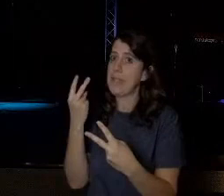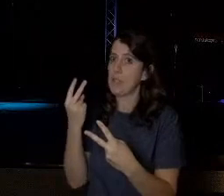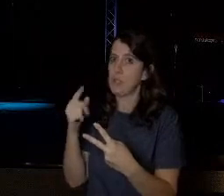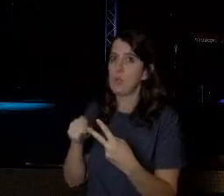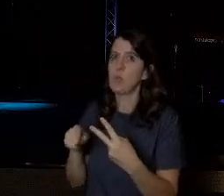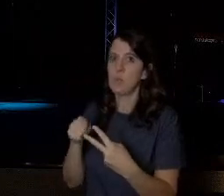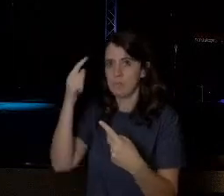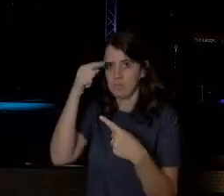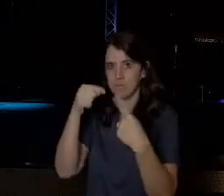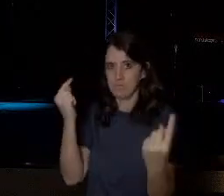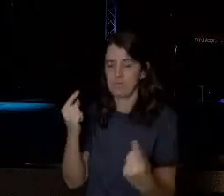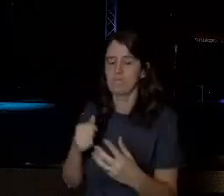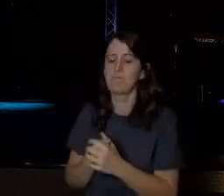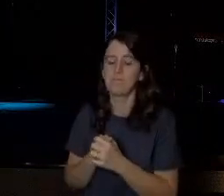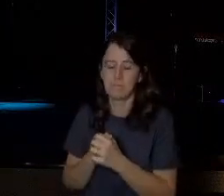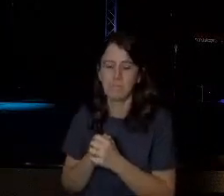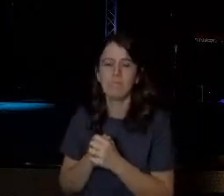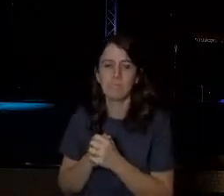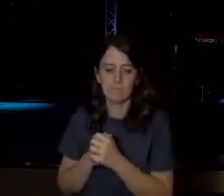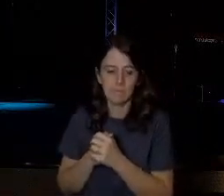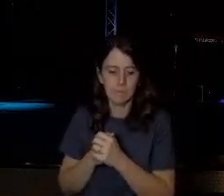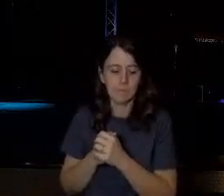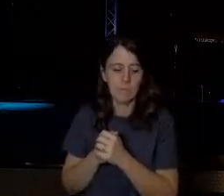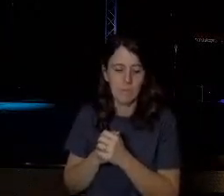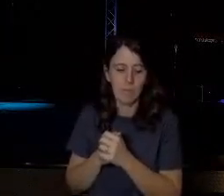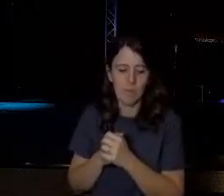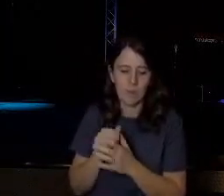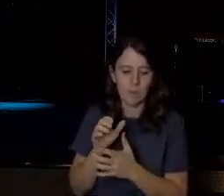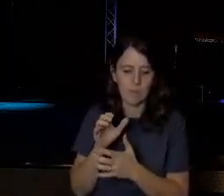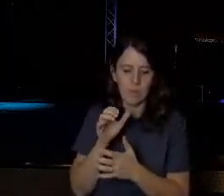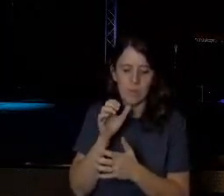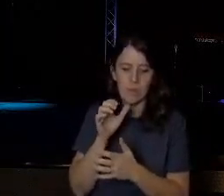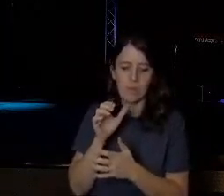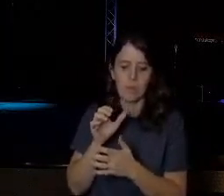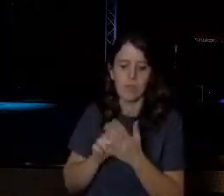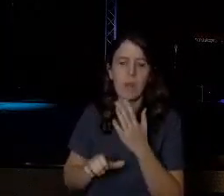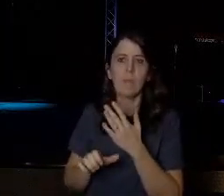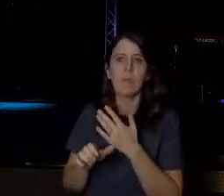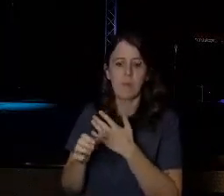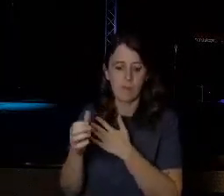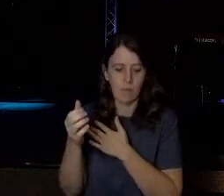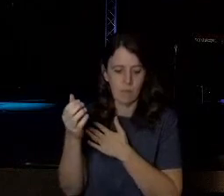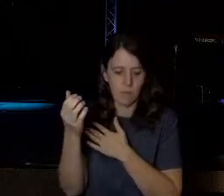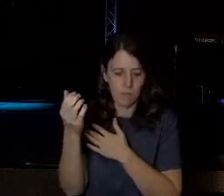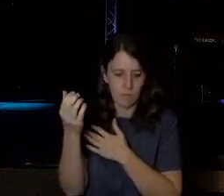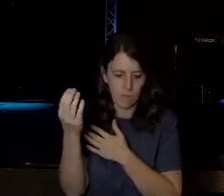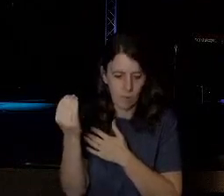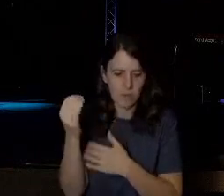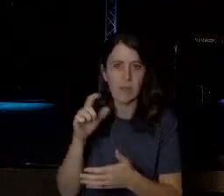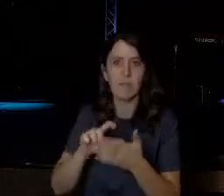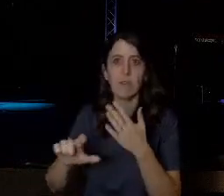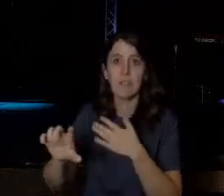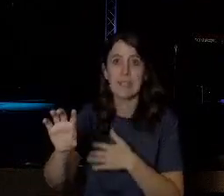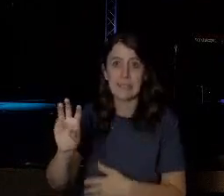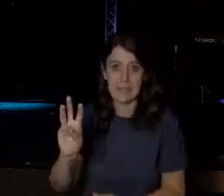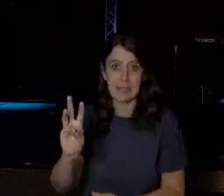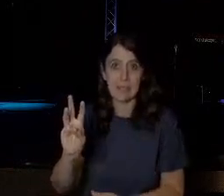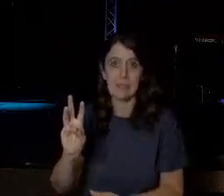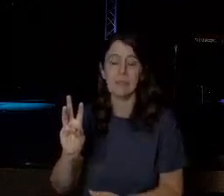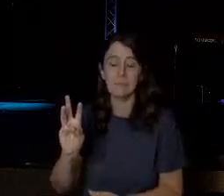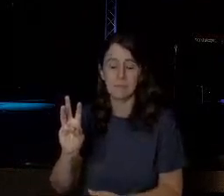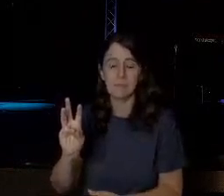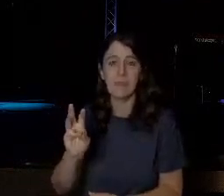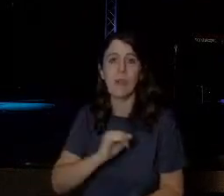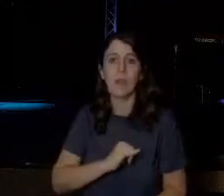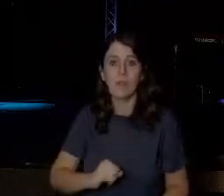out of the 12, were the only two that disagreed. And actually, in the book of Numbers 14, I apologize, you can just turn a page. Numbers chapter 14, verse 6, we see